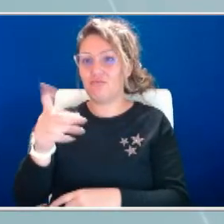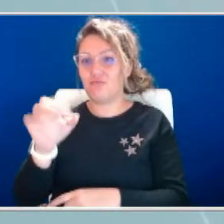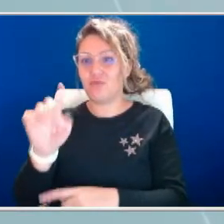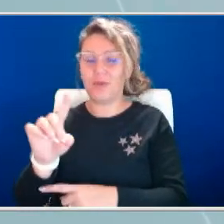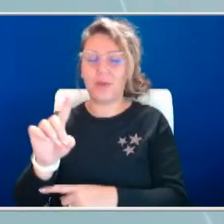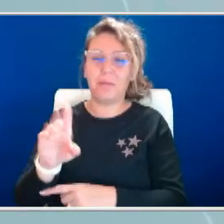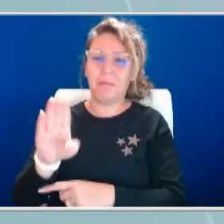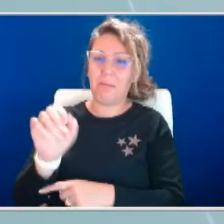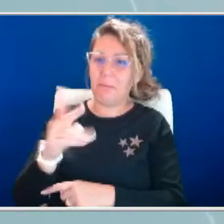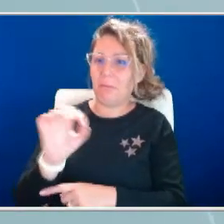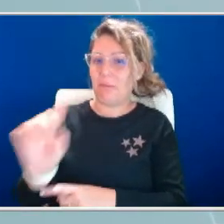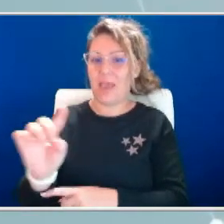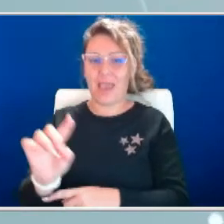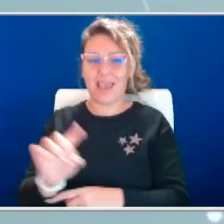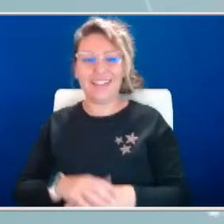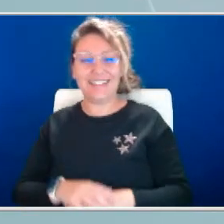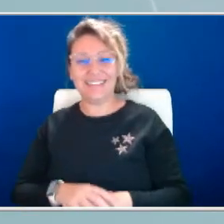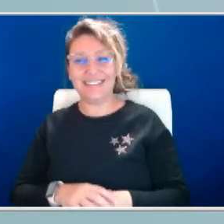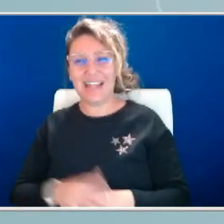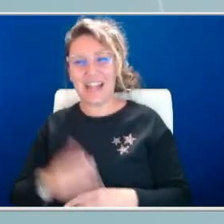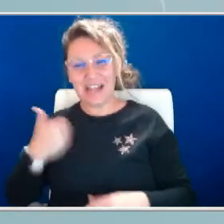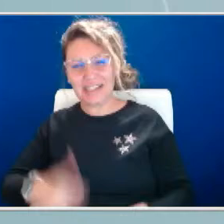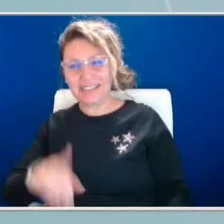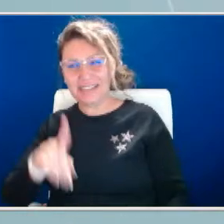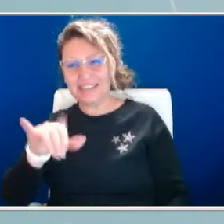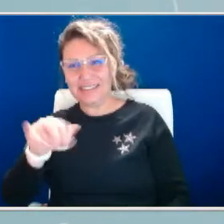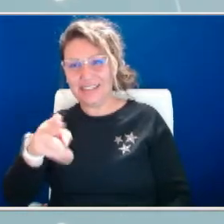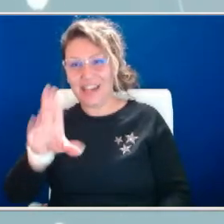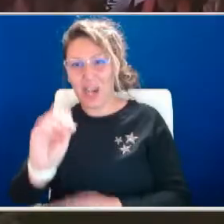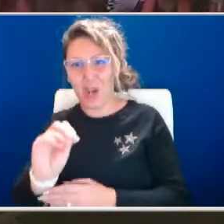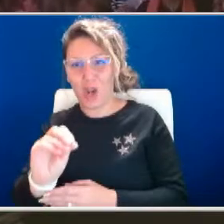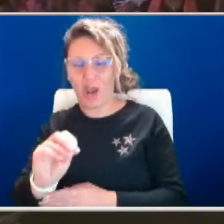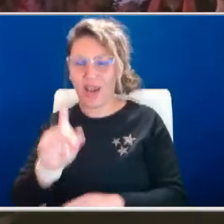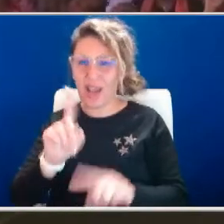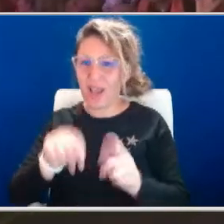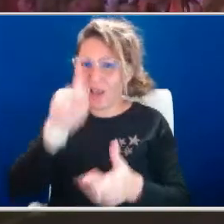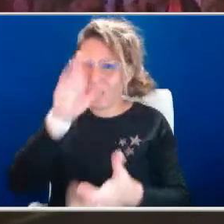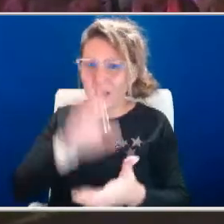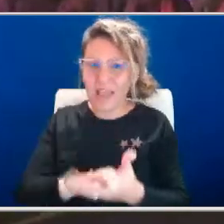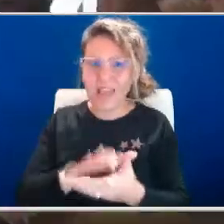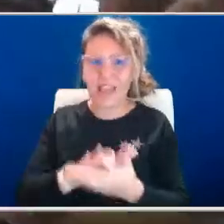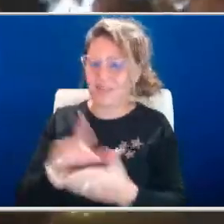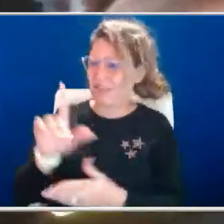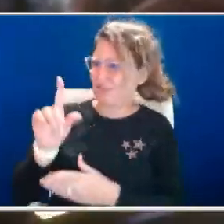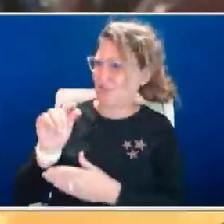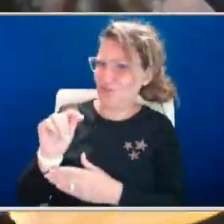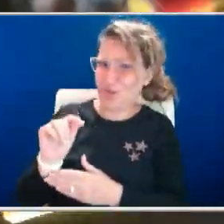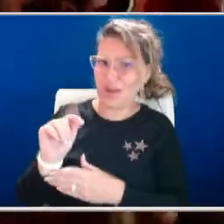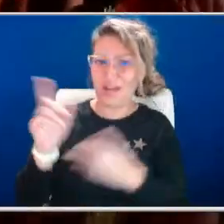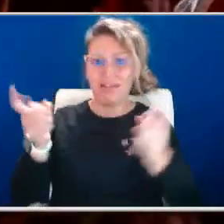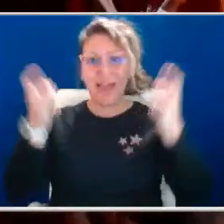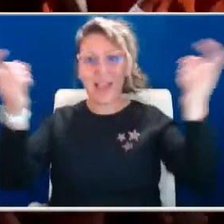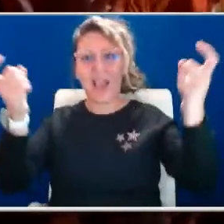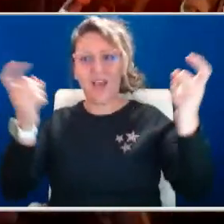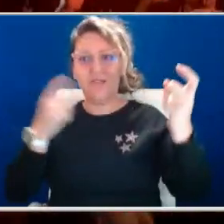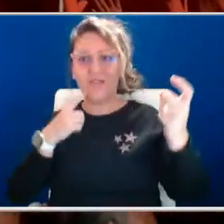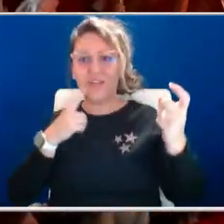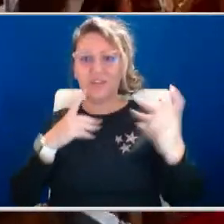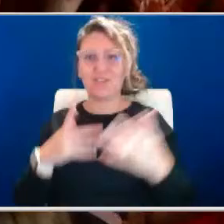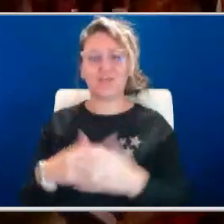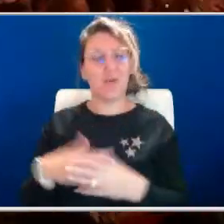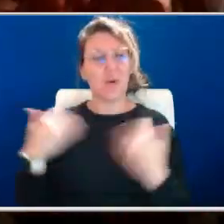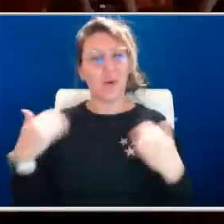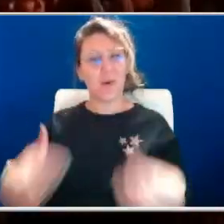Emerald City. And I can't believe it, but this is the 20th anniversary for Treads and Threads. And you know this calls for one